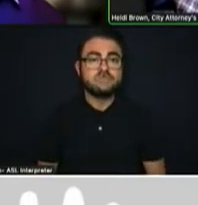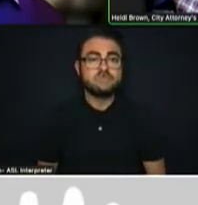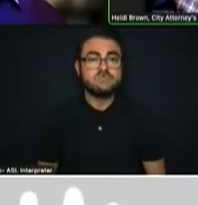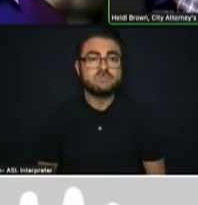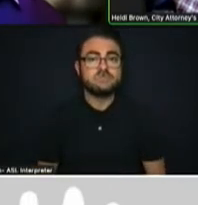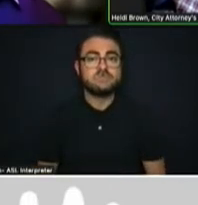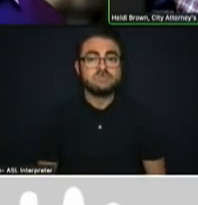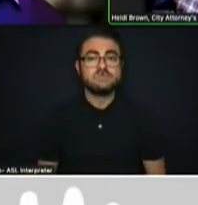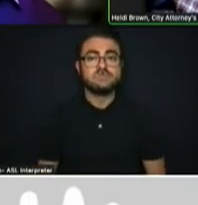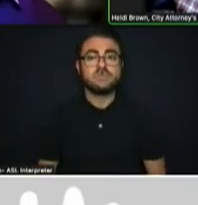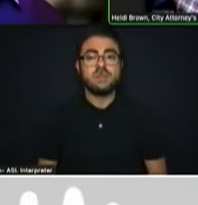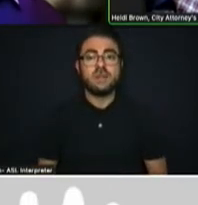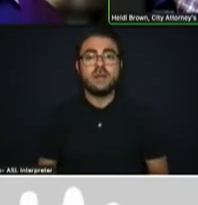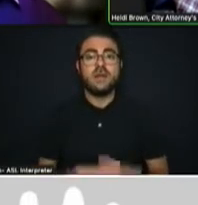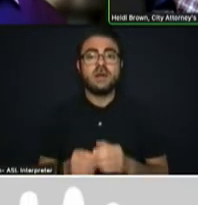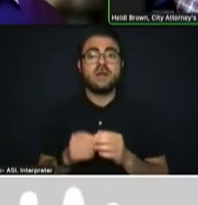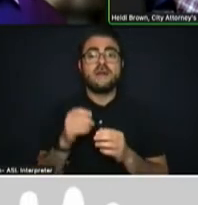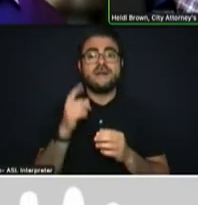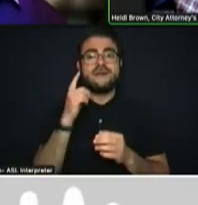of